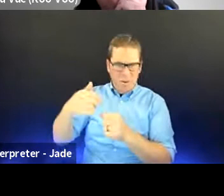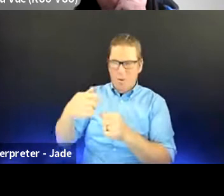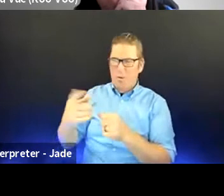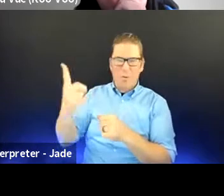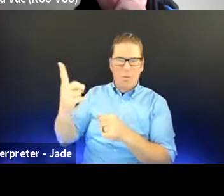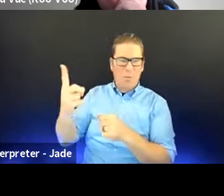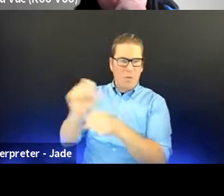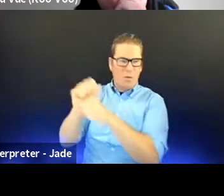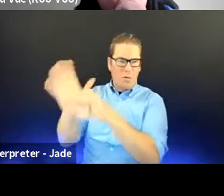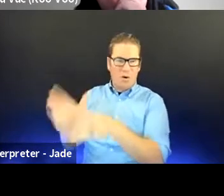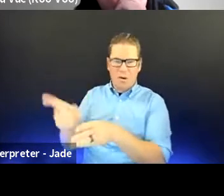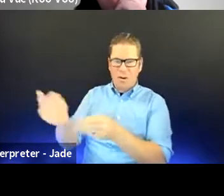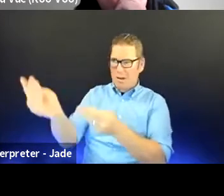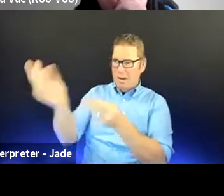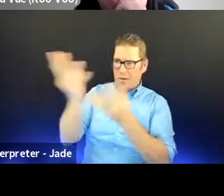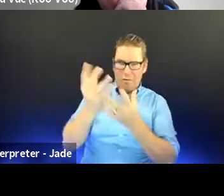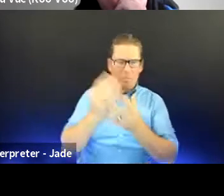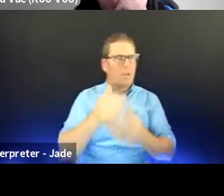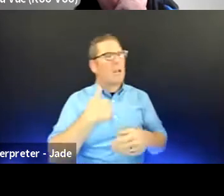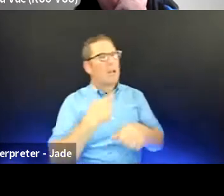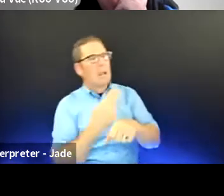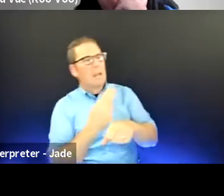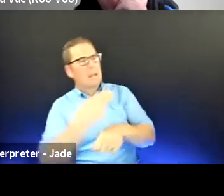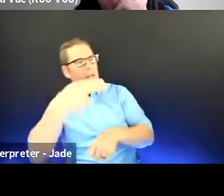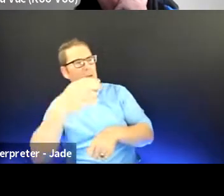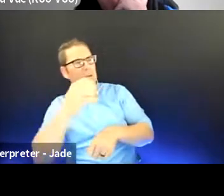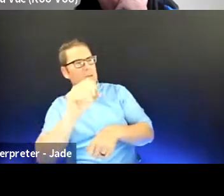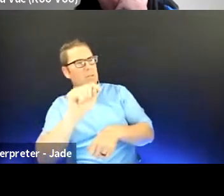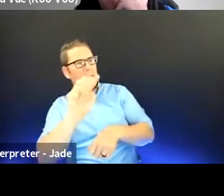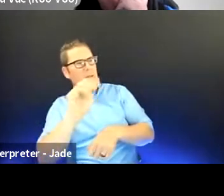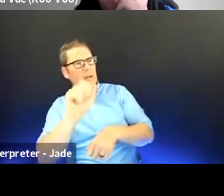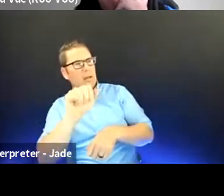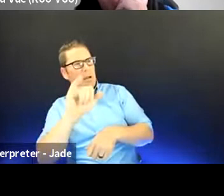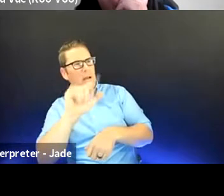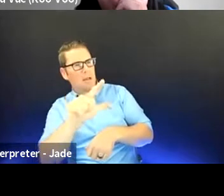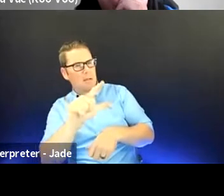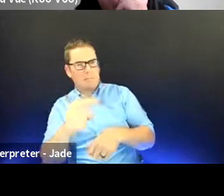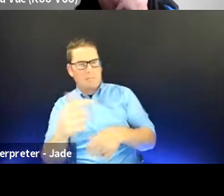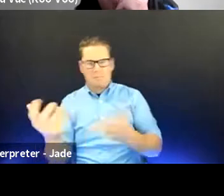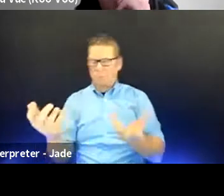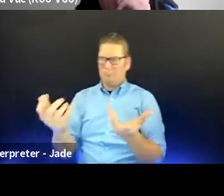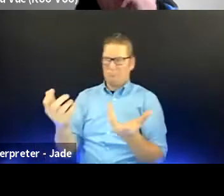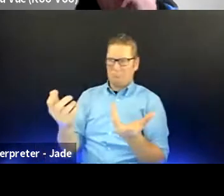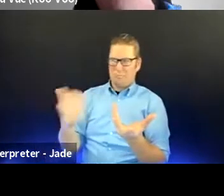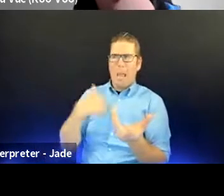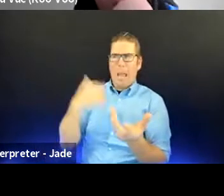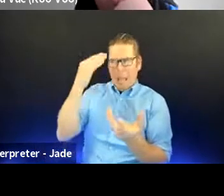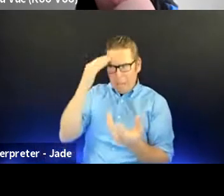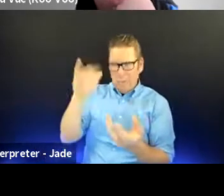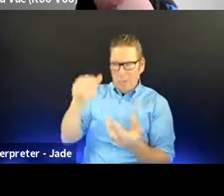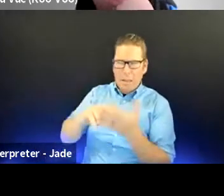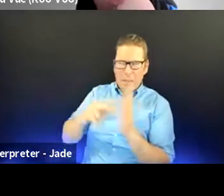said, oh, I know about Hotmail, but do you have a work email? And she said, oh, I don't really use that. You know, there was